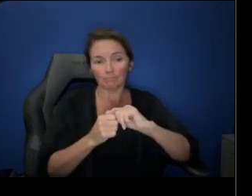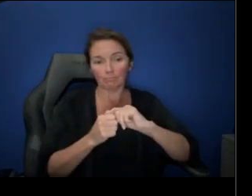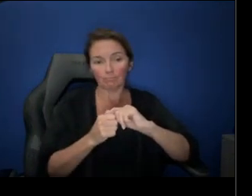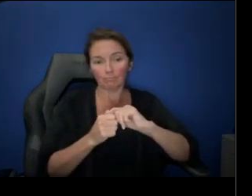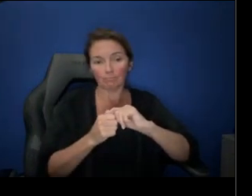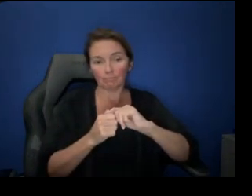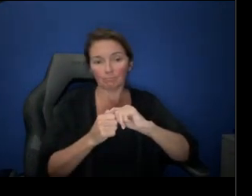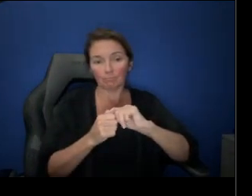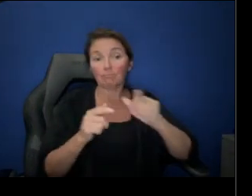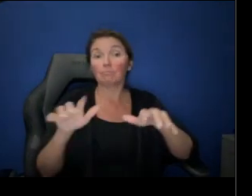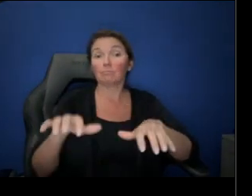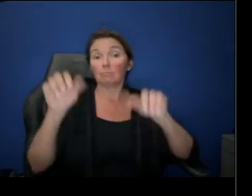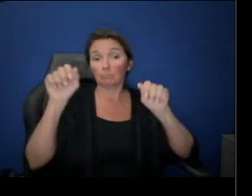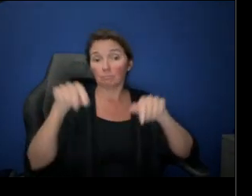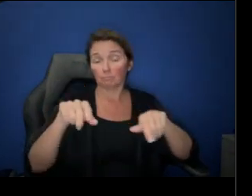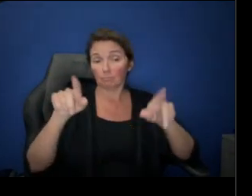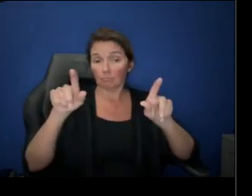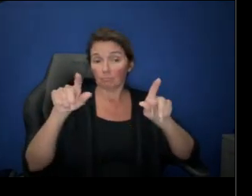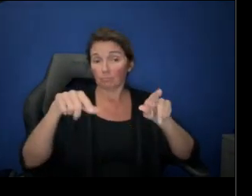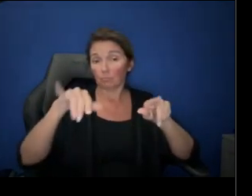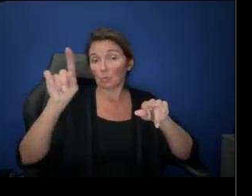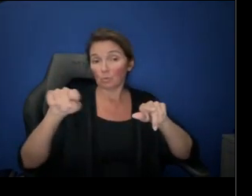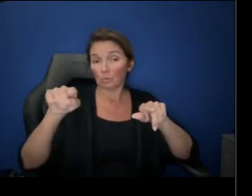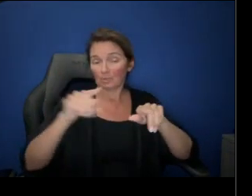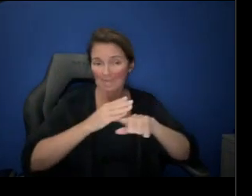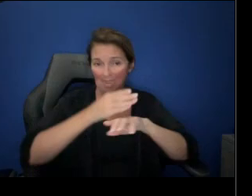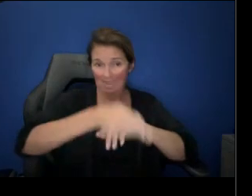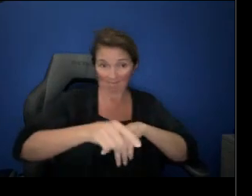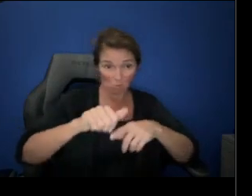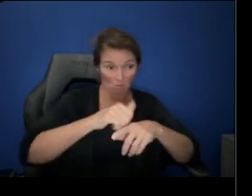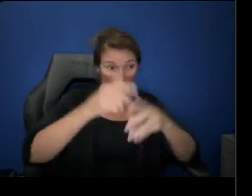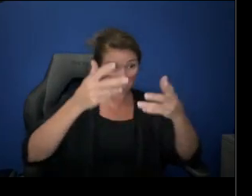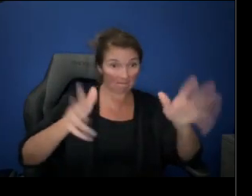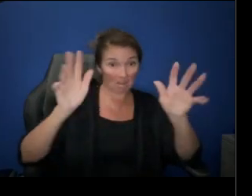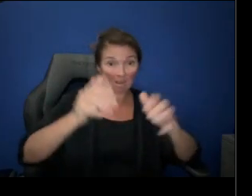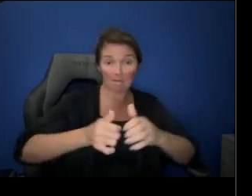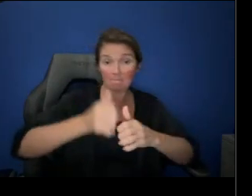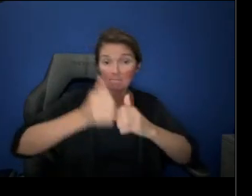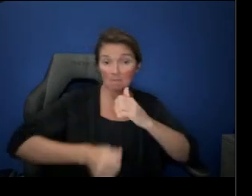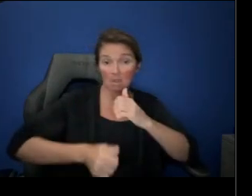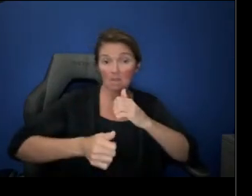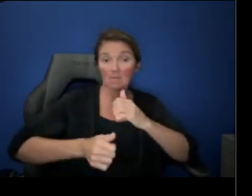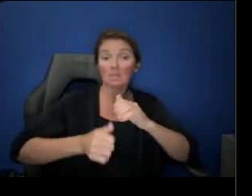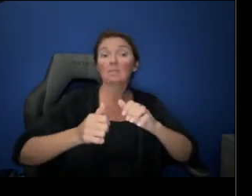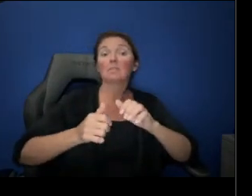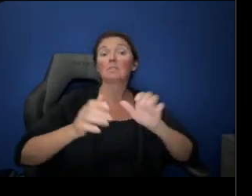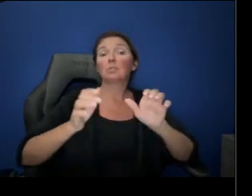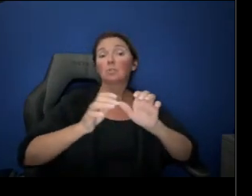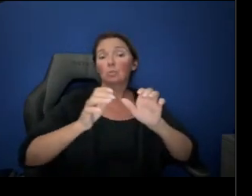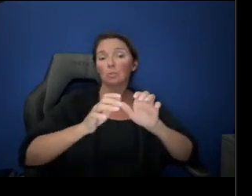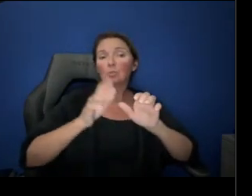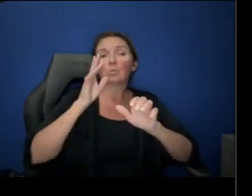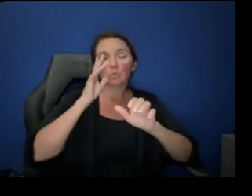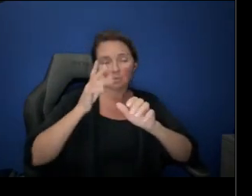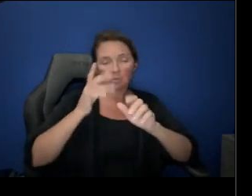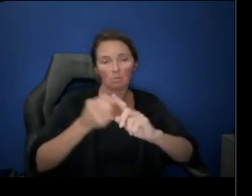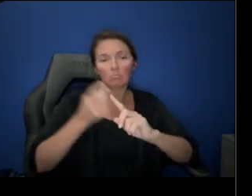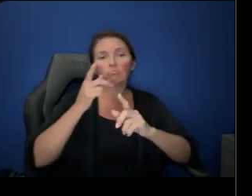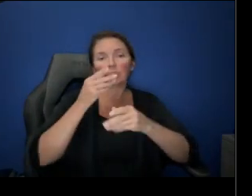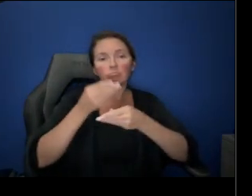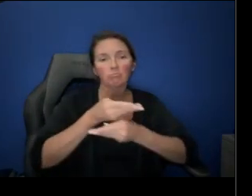You may take the quiz anytime following this training, and passing certificates will be immediately